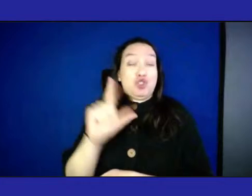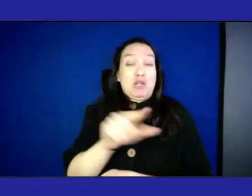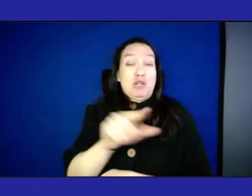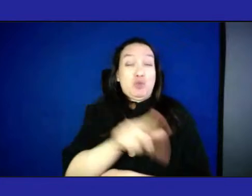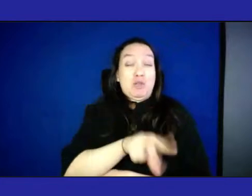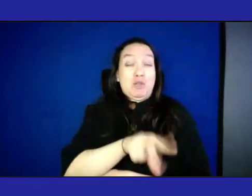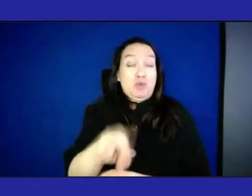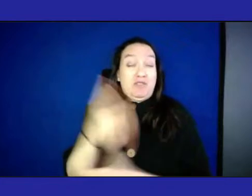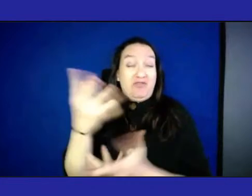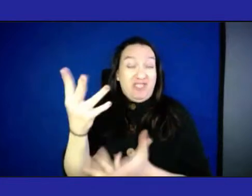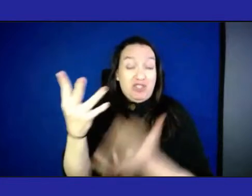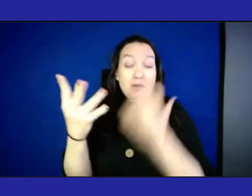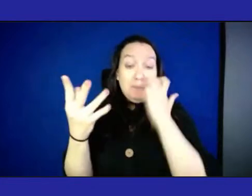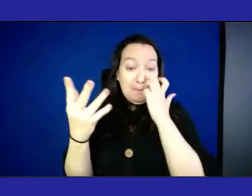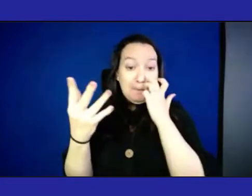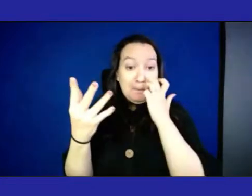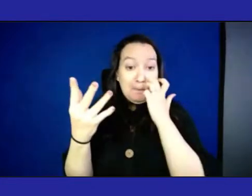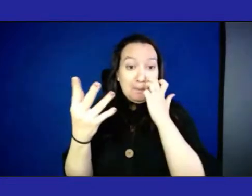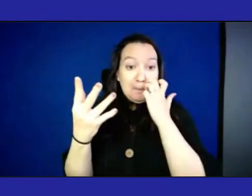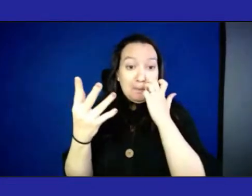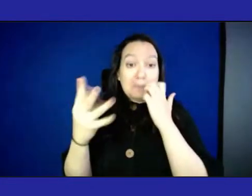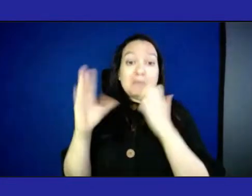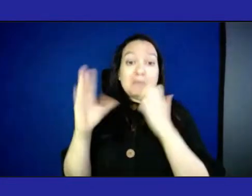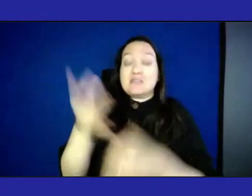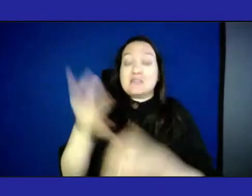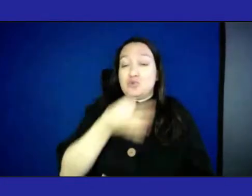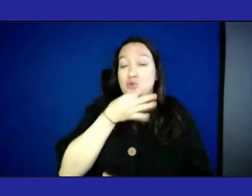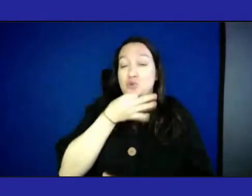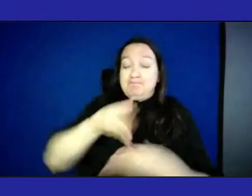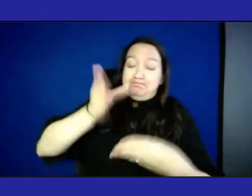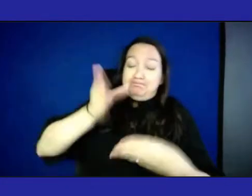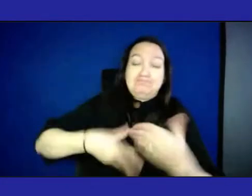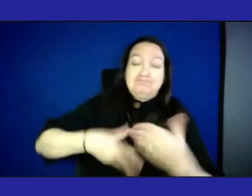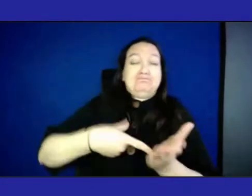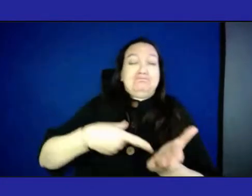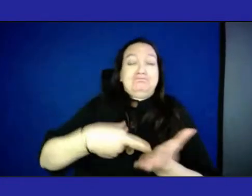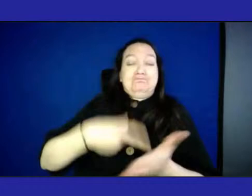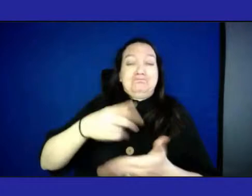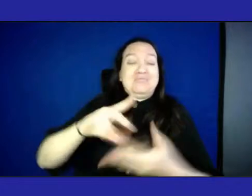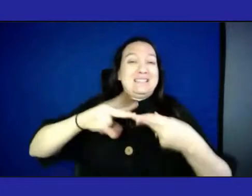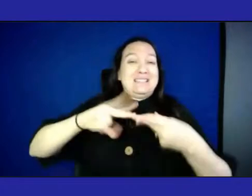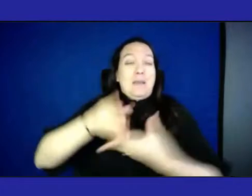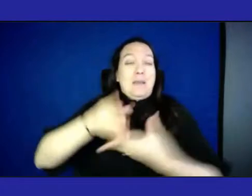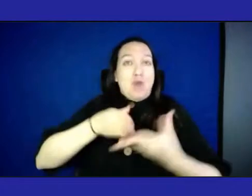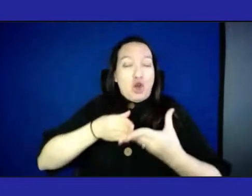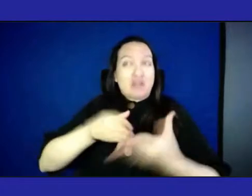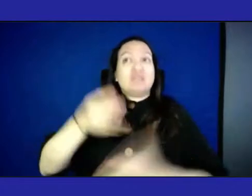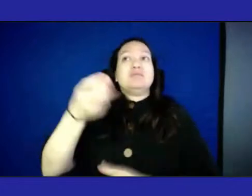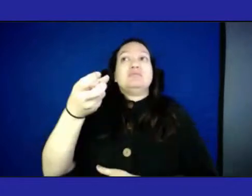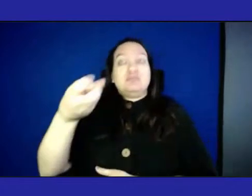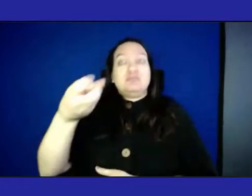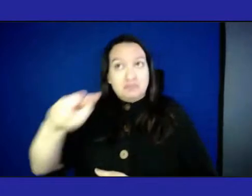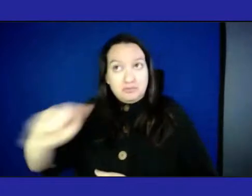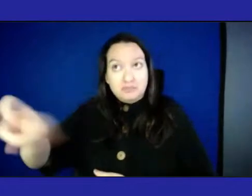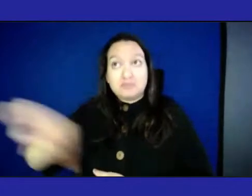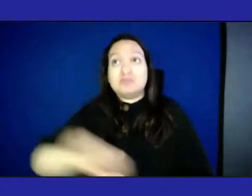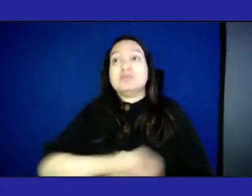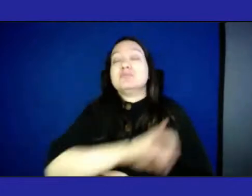are on track to complete and on budget to complete the second transition, which is from our